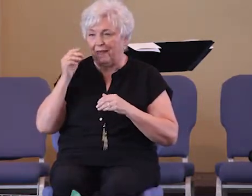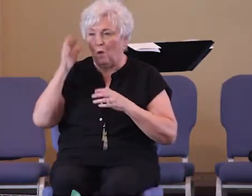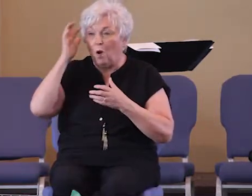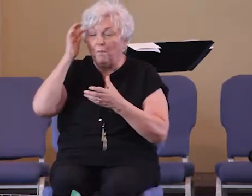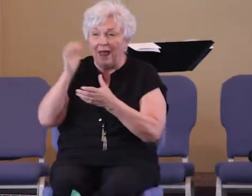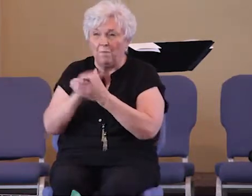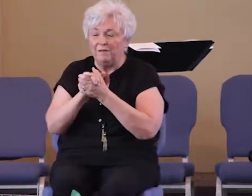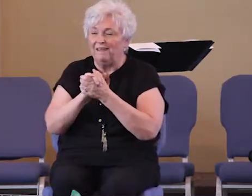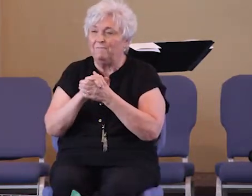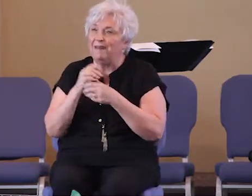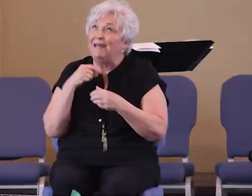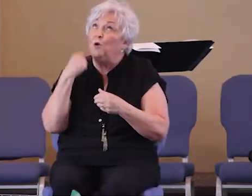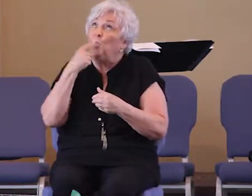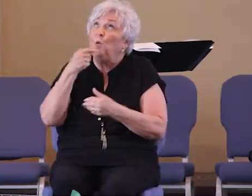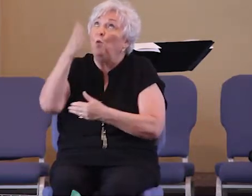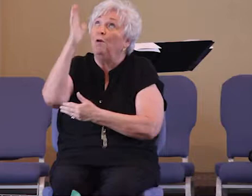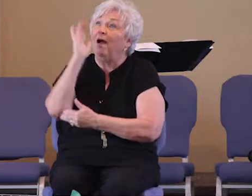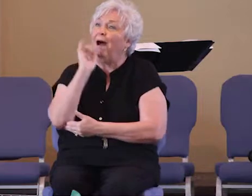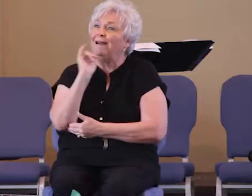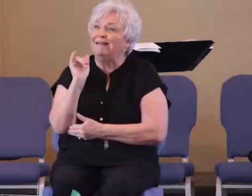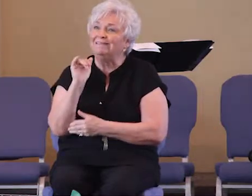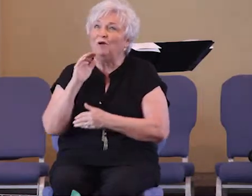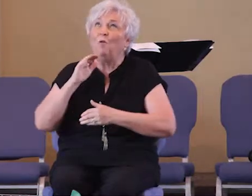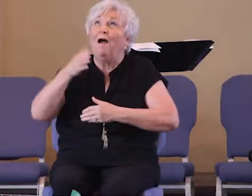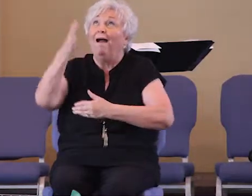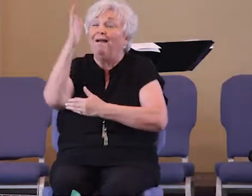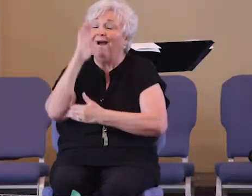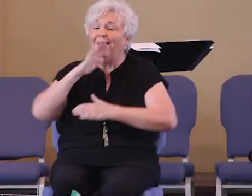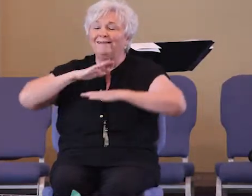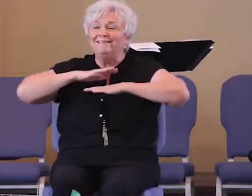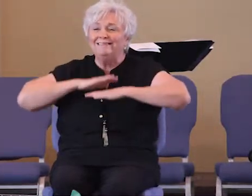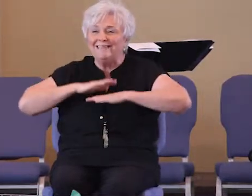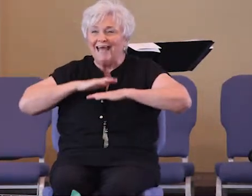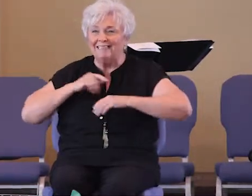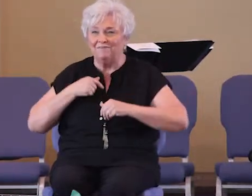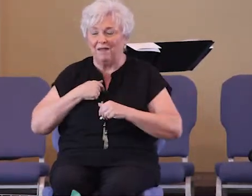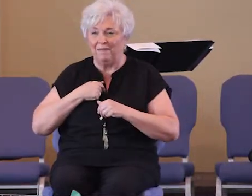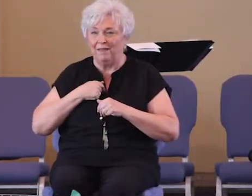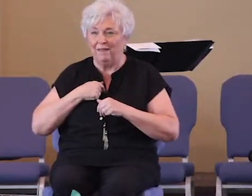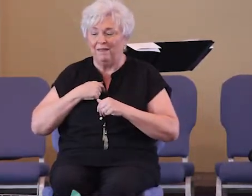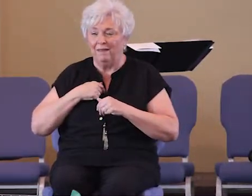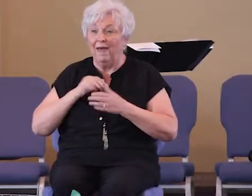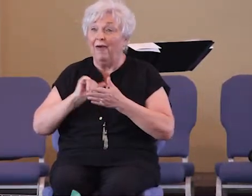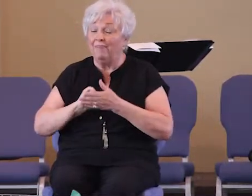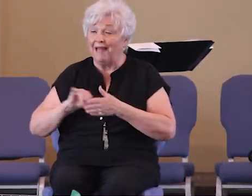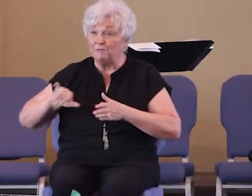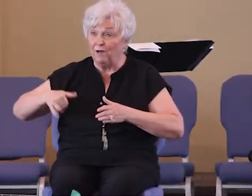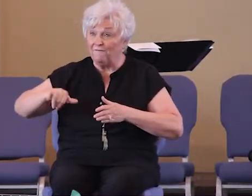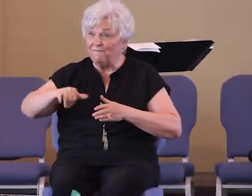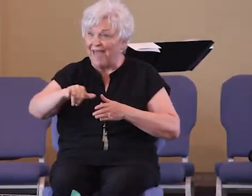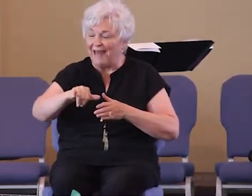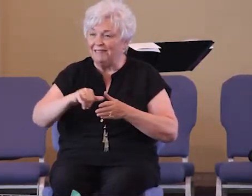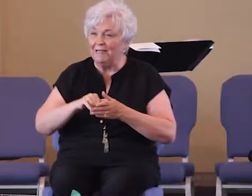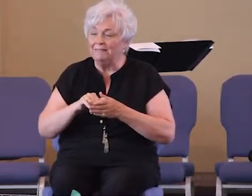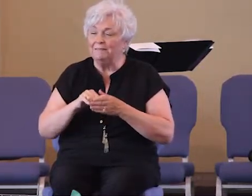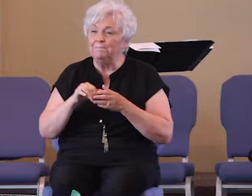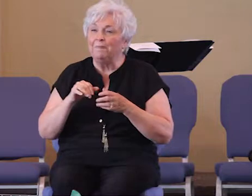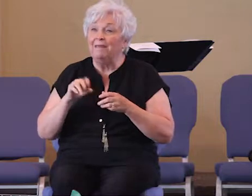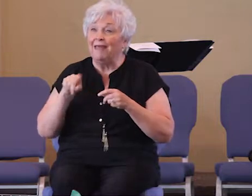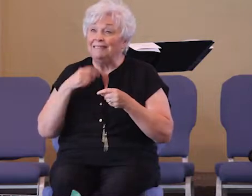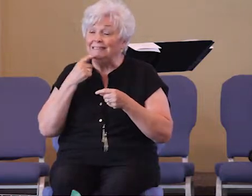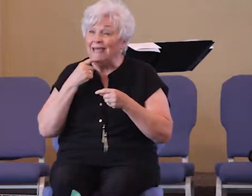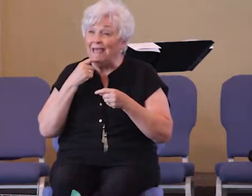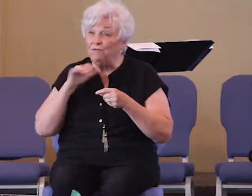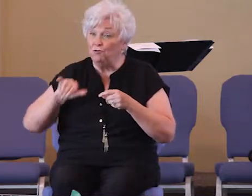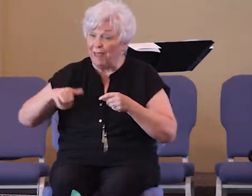so that He can satisfy us. Because that's what fat does. Nutritionists say that you have to have fat in your diet or